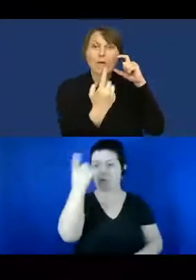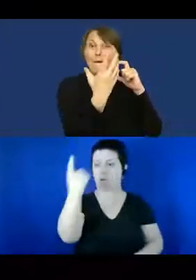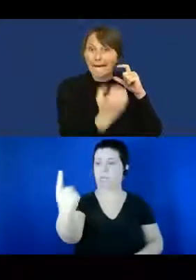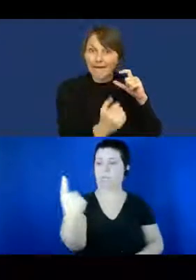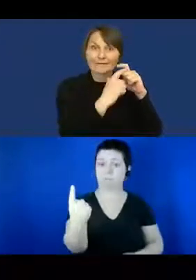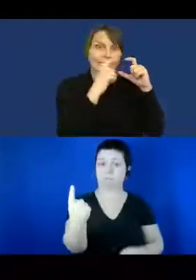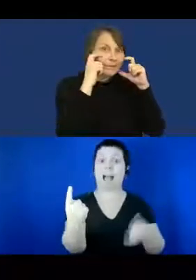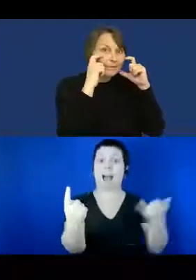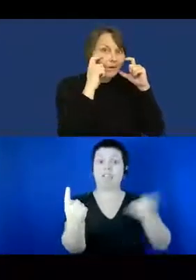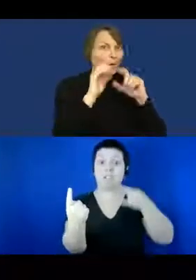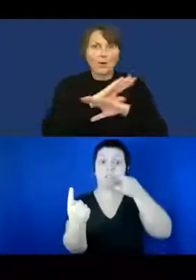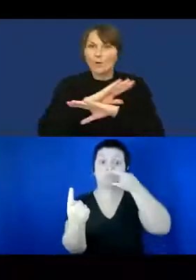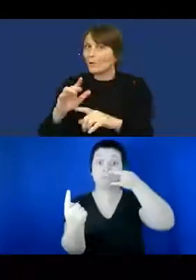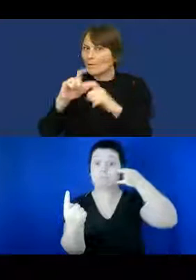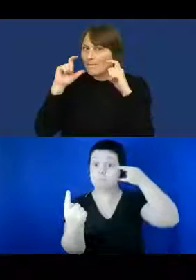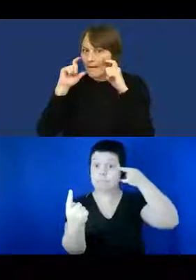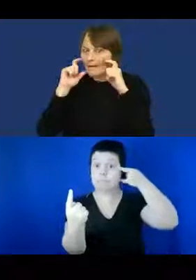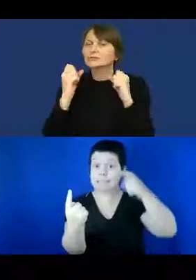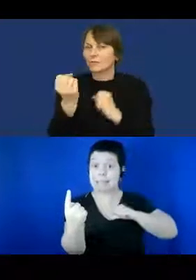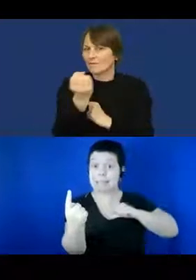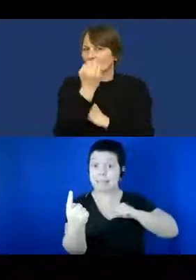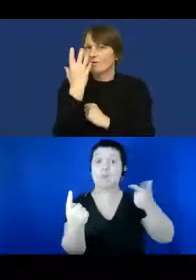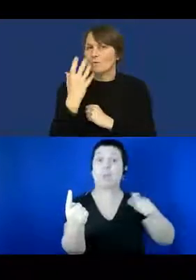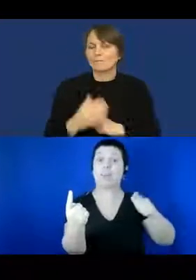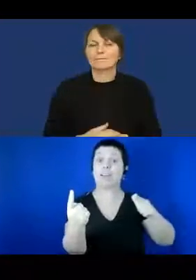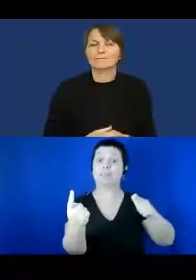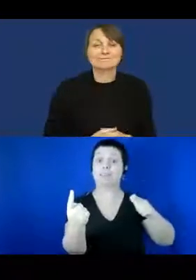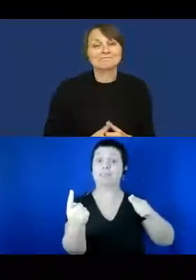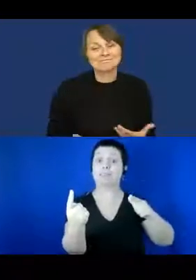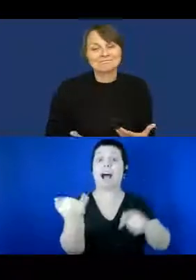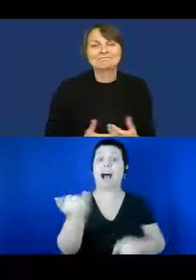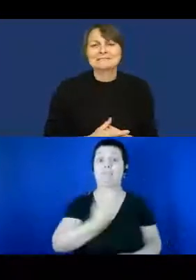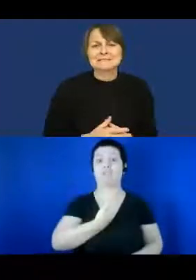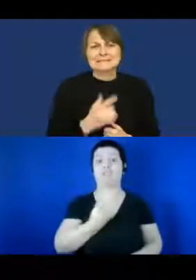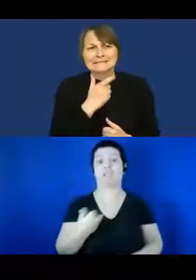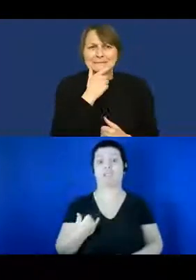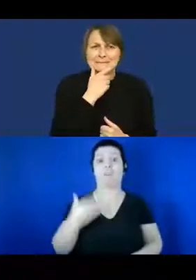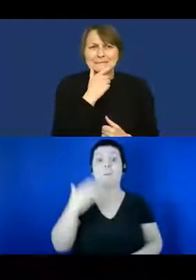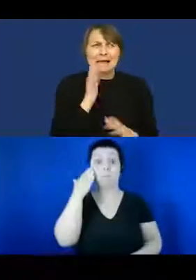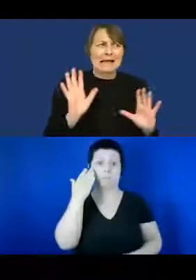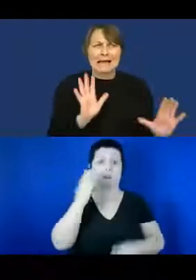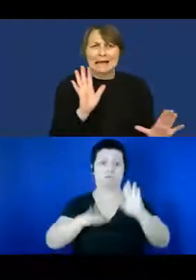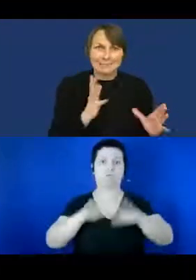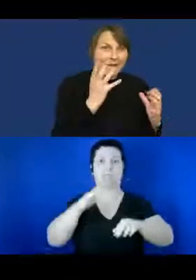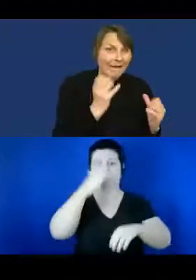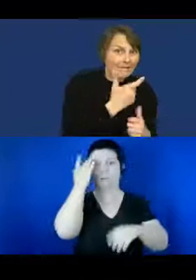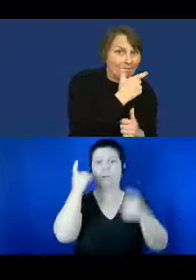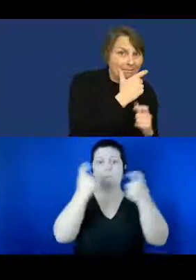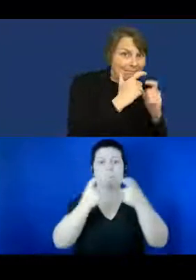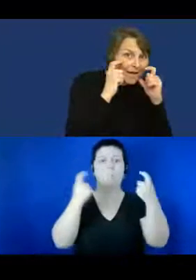is it somebody who is unmasked? Which is something that we know is of concern to some of the people who we have worked with on this